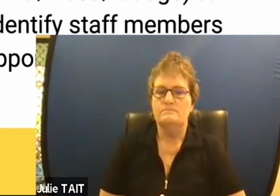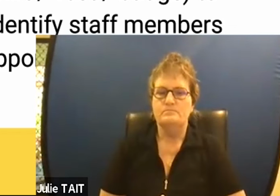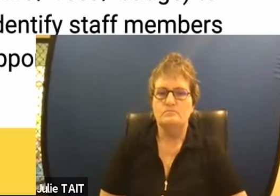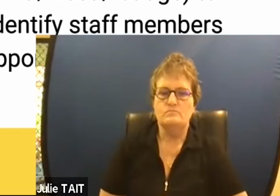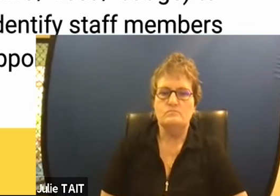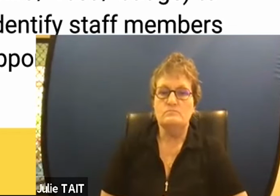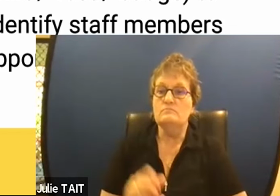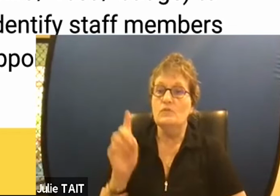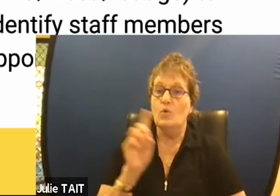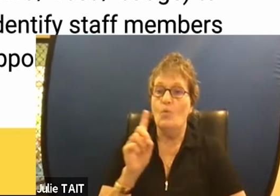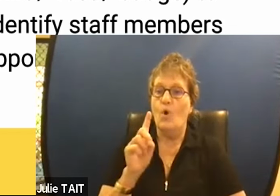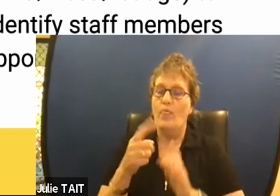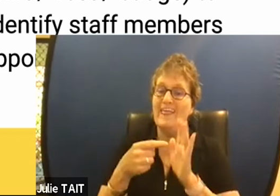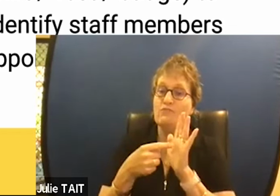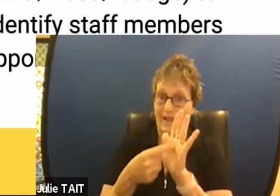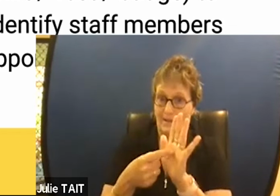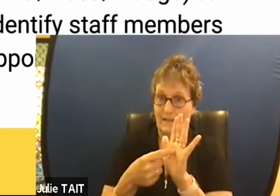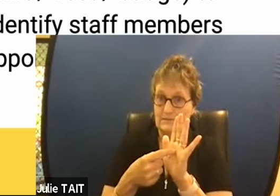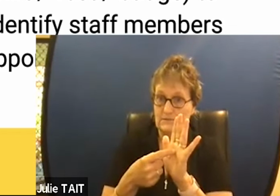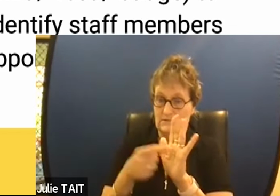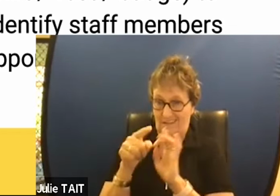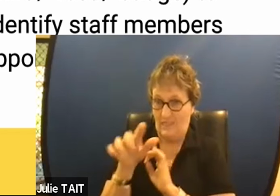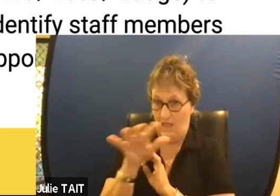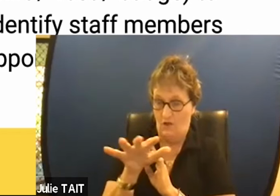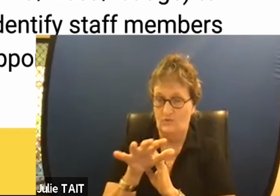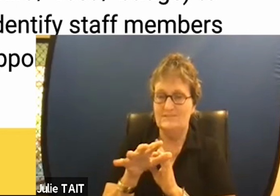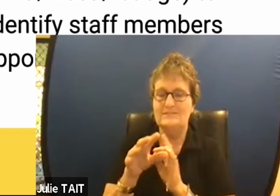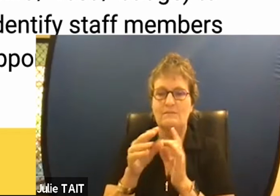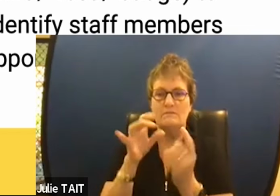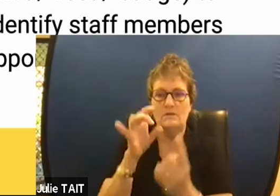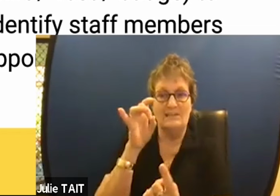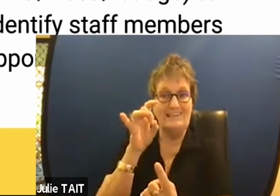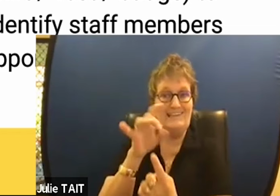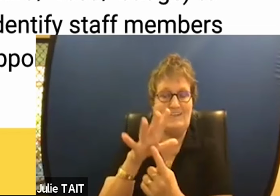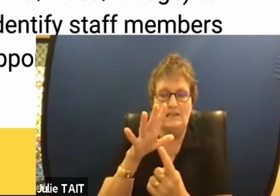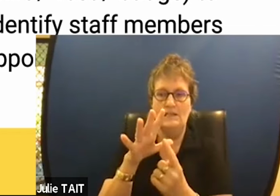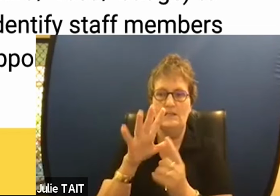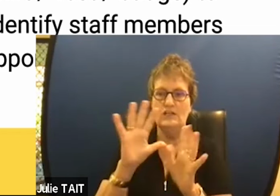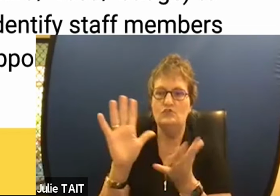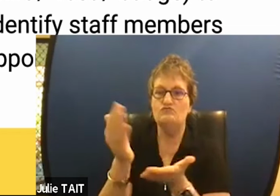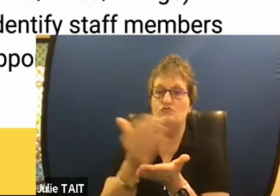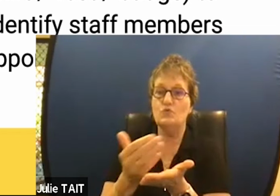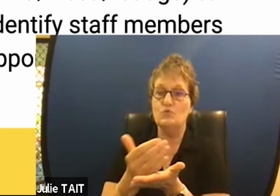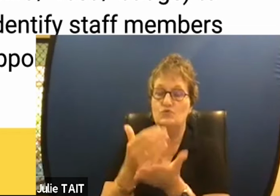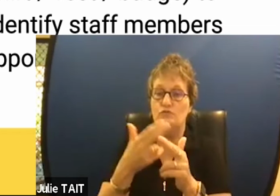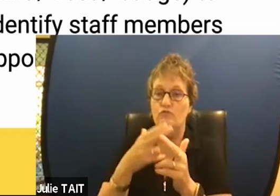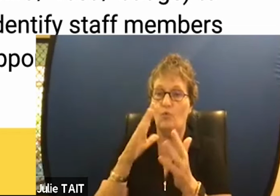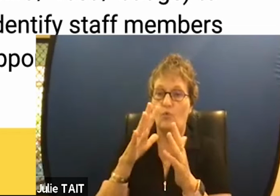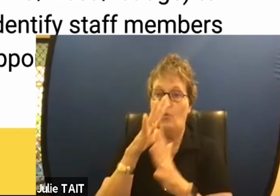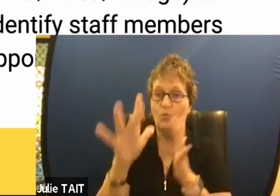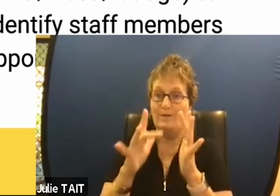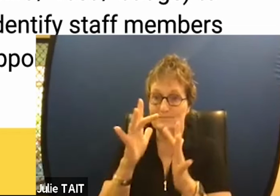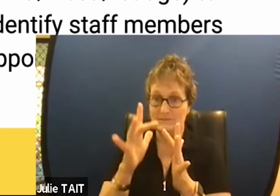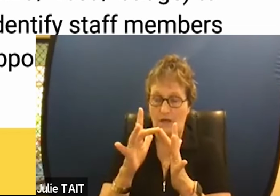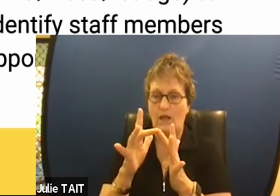But what was recommended here was some key resources that we can bring to our website in particular. I've developed a visual